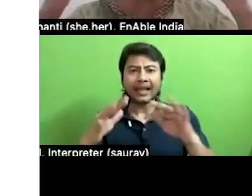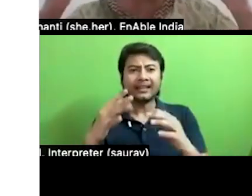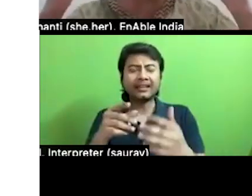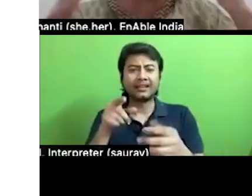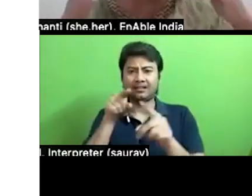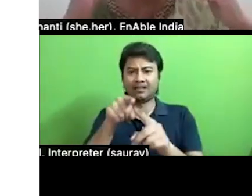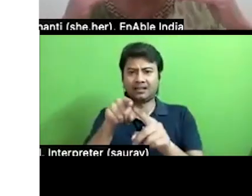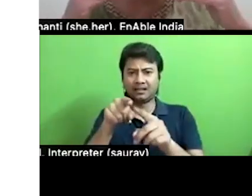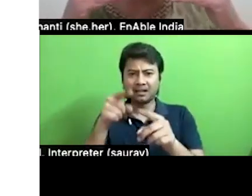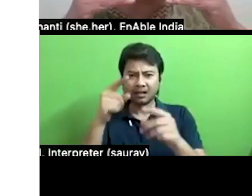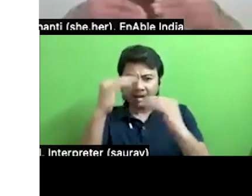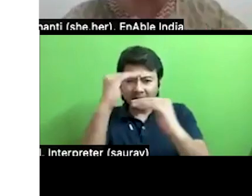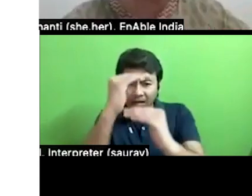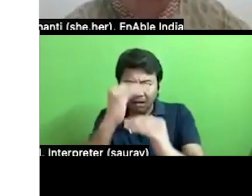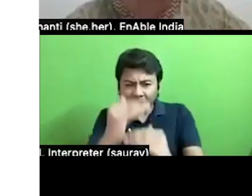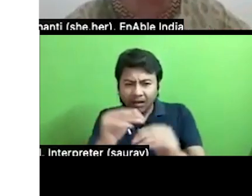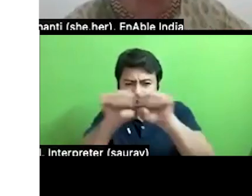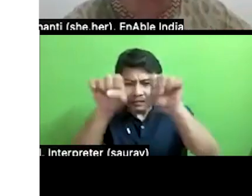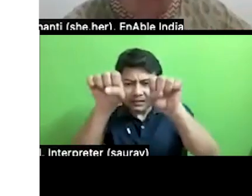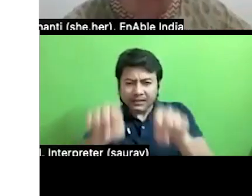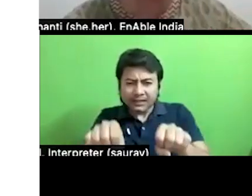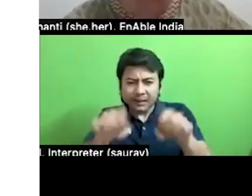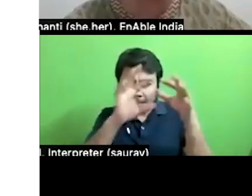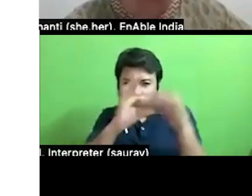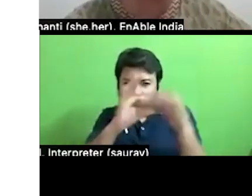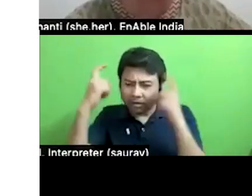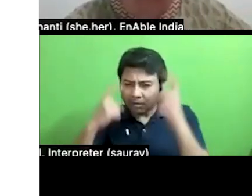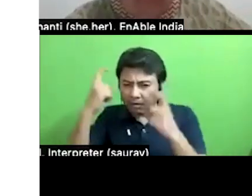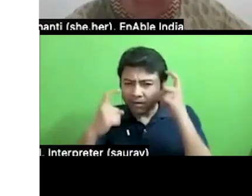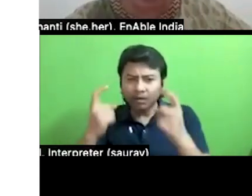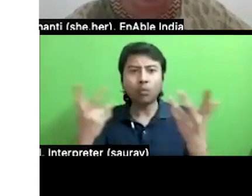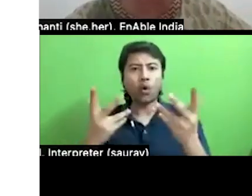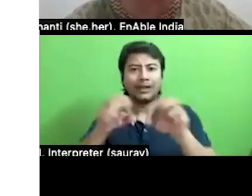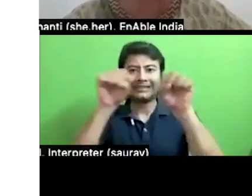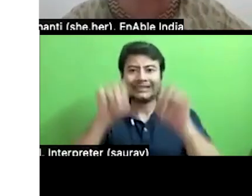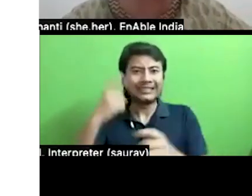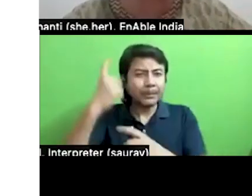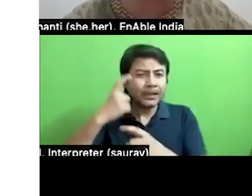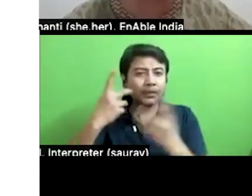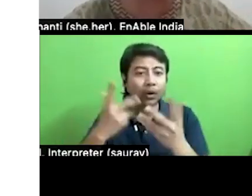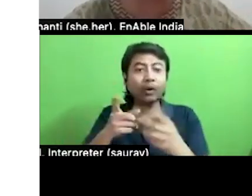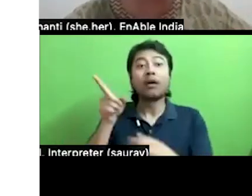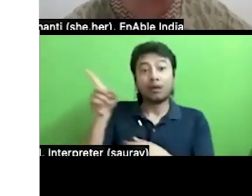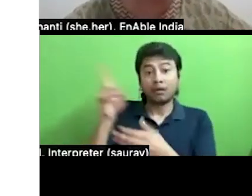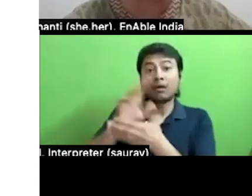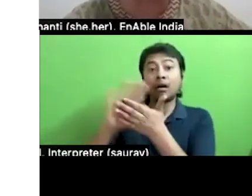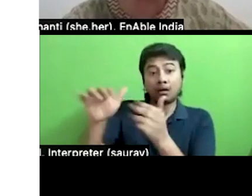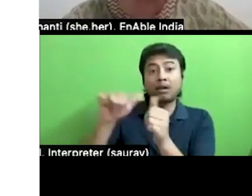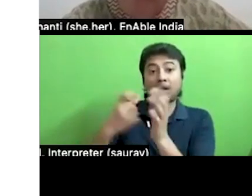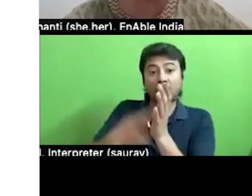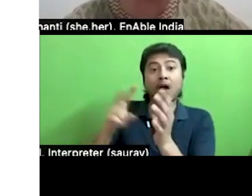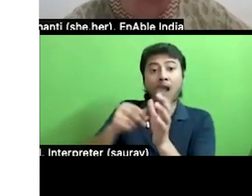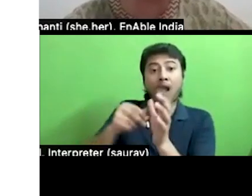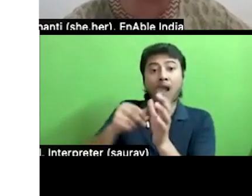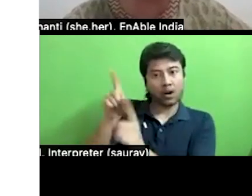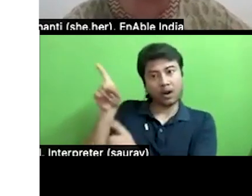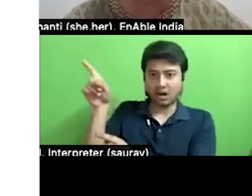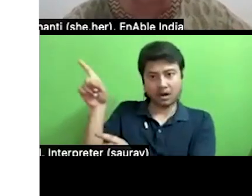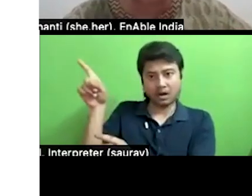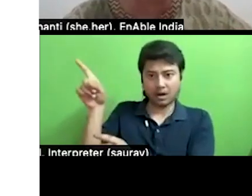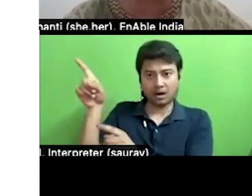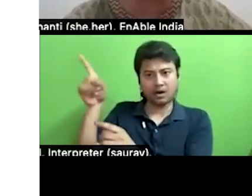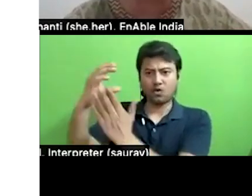Harvard, we started after this, but I think it's important for us to understand the basic concept and how we can work